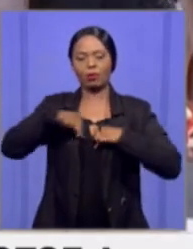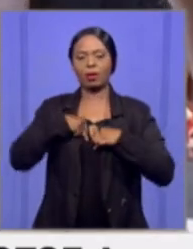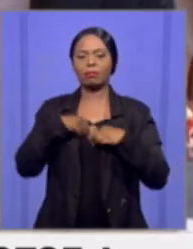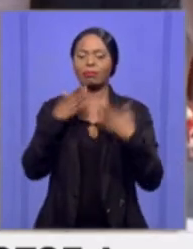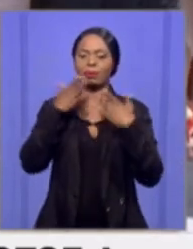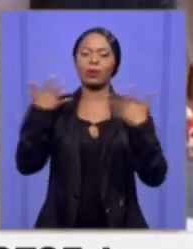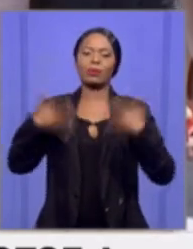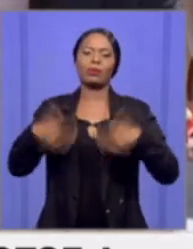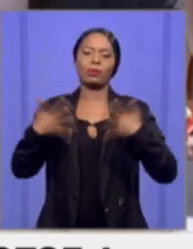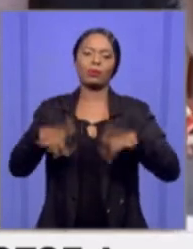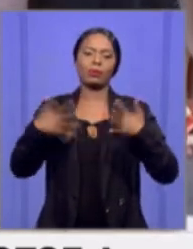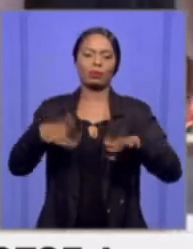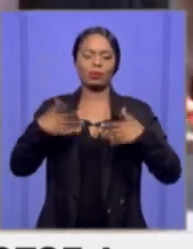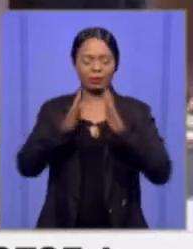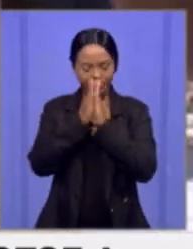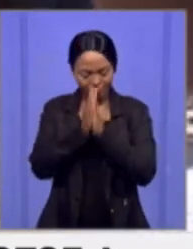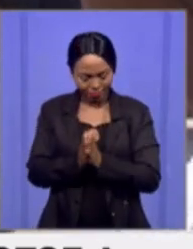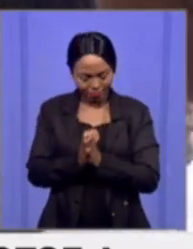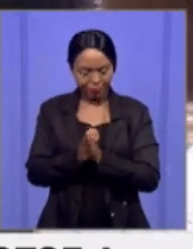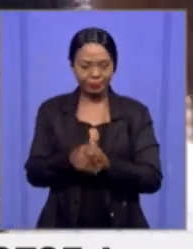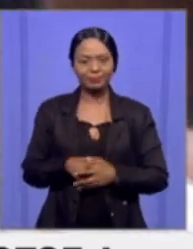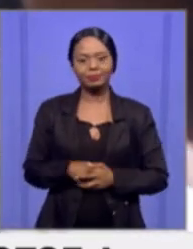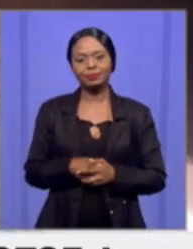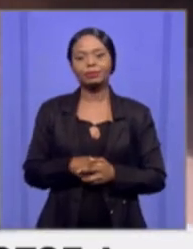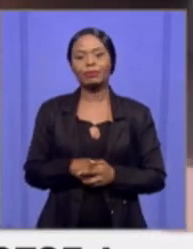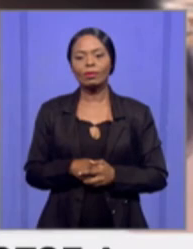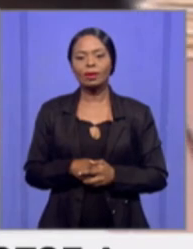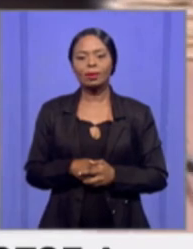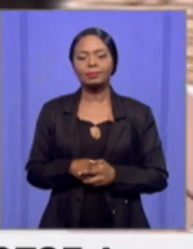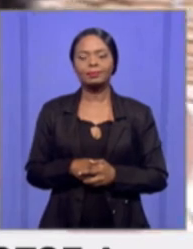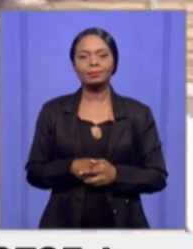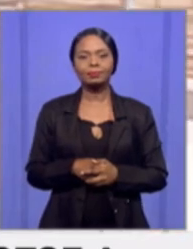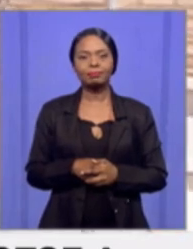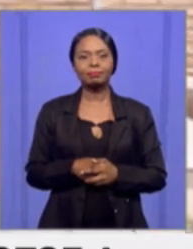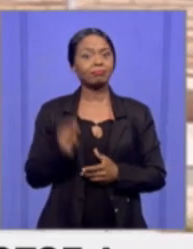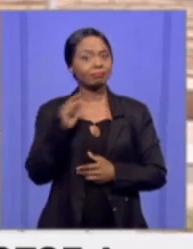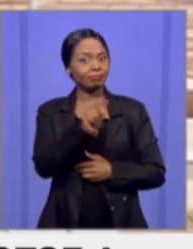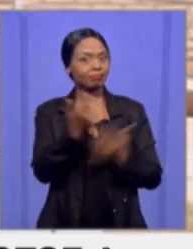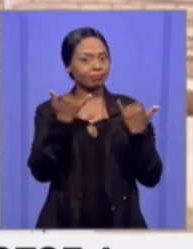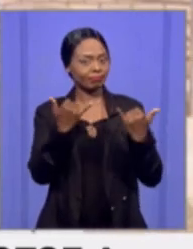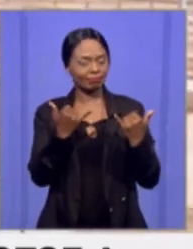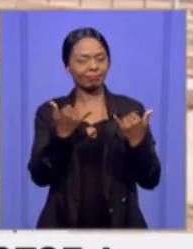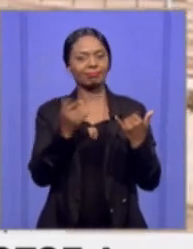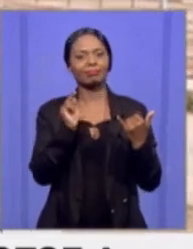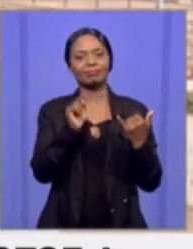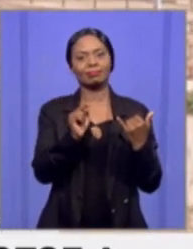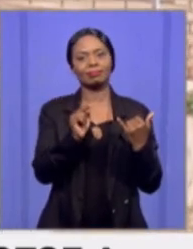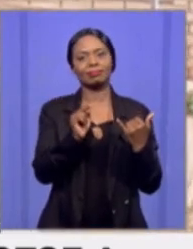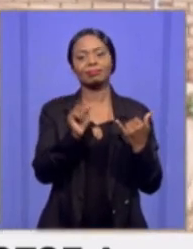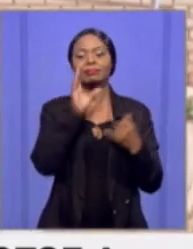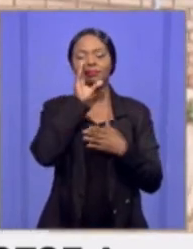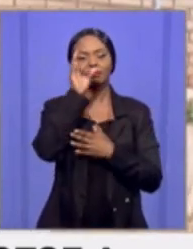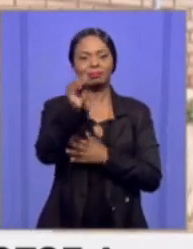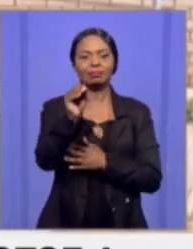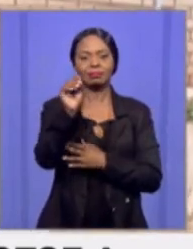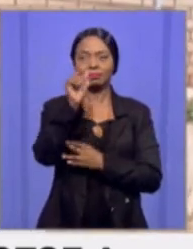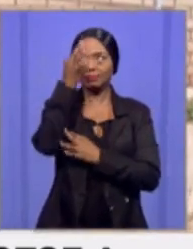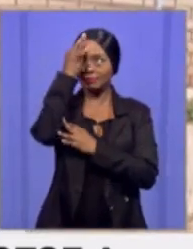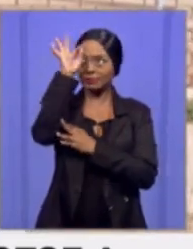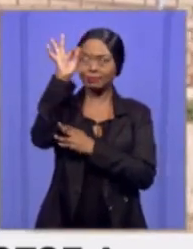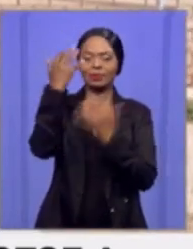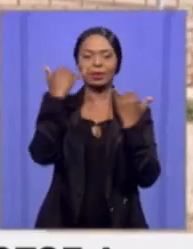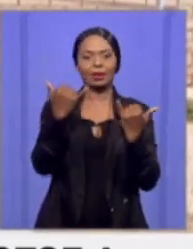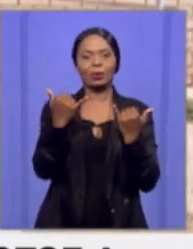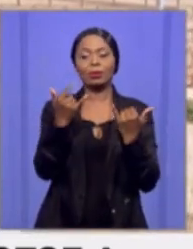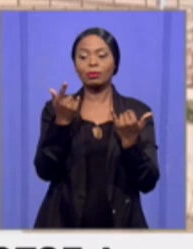dzo vhofholowa dzo takala ke nge ye mem hlomongo e ile lengela re le botsa ba mmuso di thuso